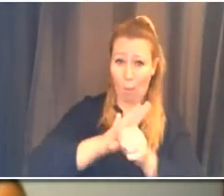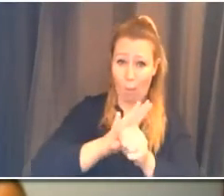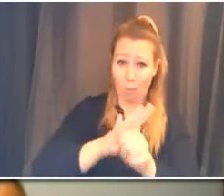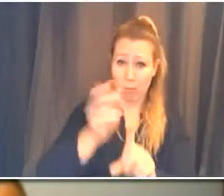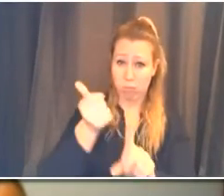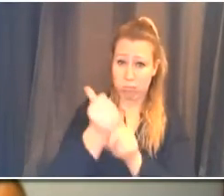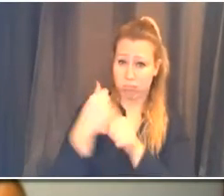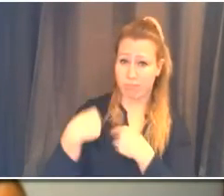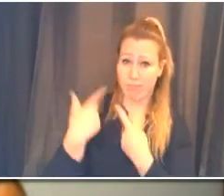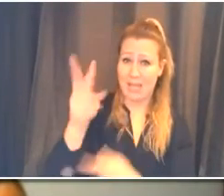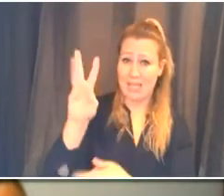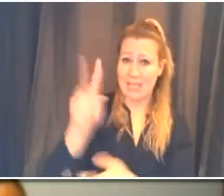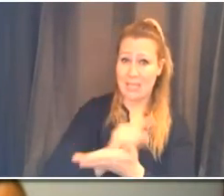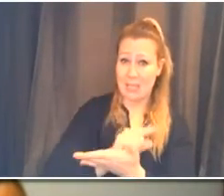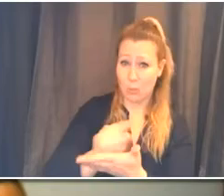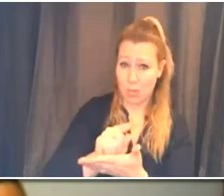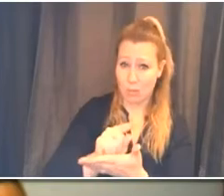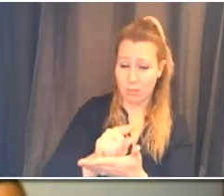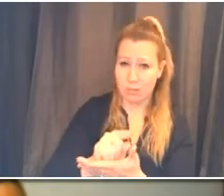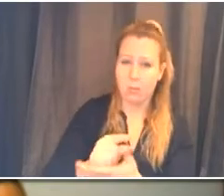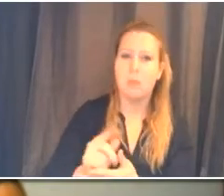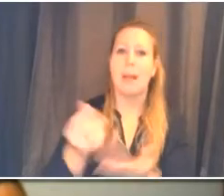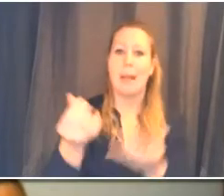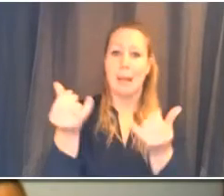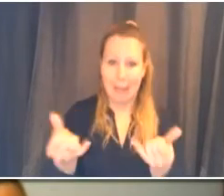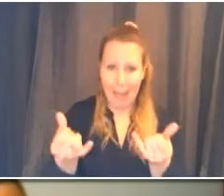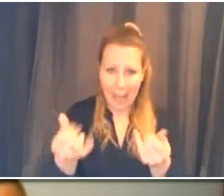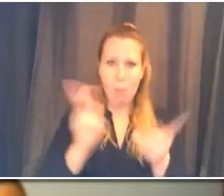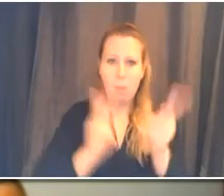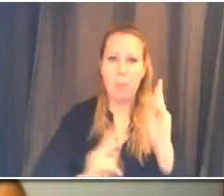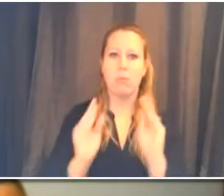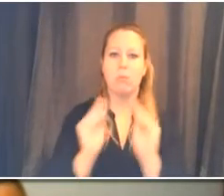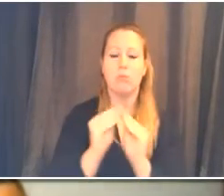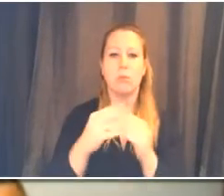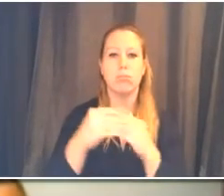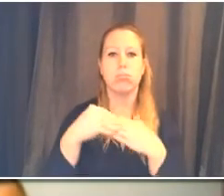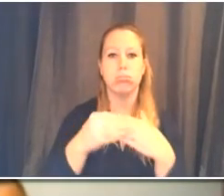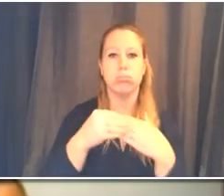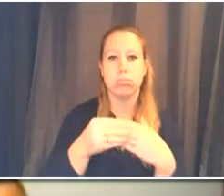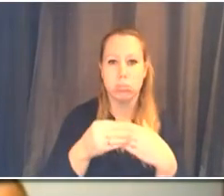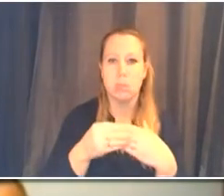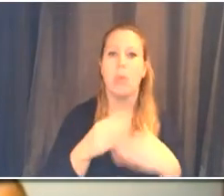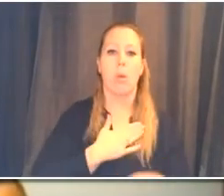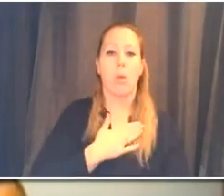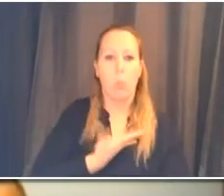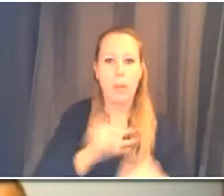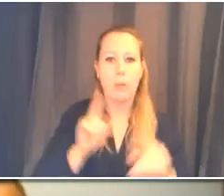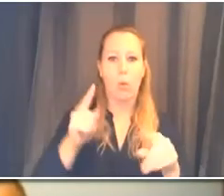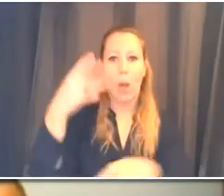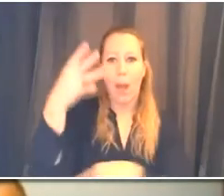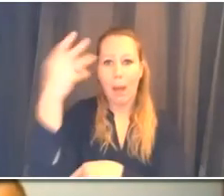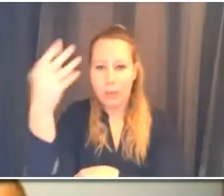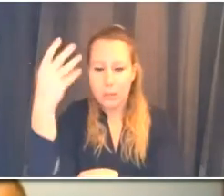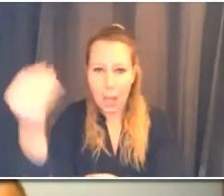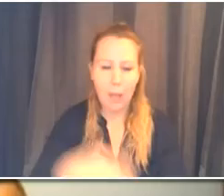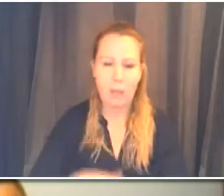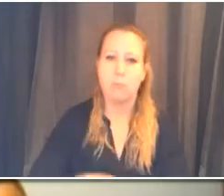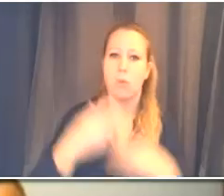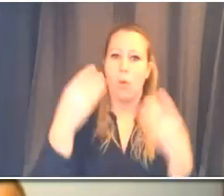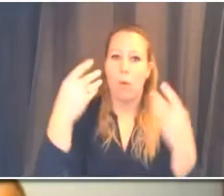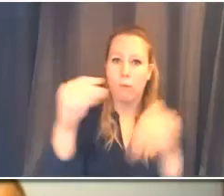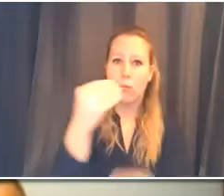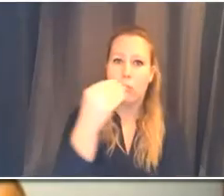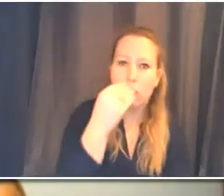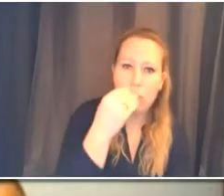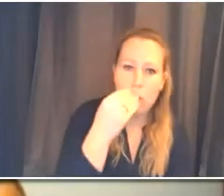two weeks it seemed like everyone was in and it was almost a ghost town and you couldn't see anyone out on the street now you do